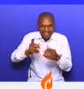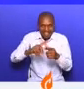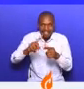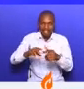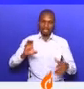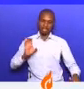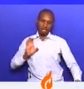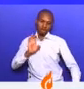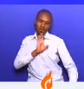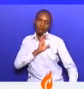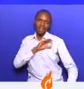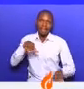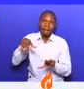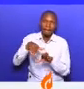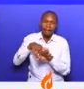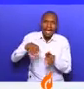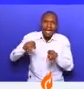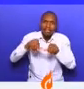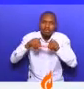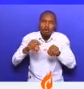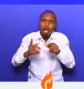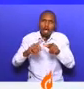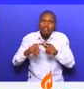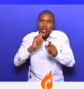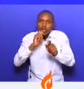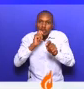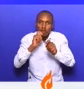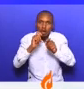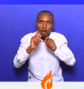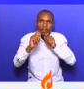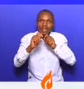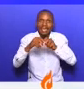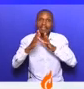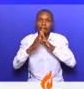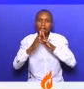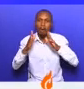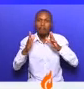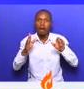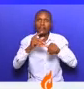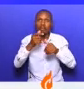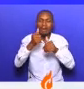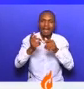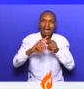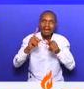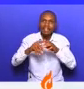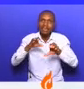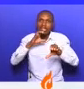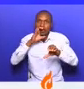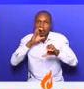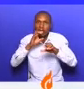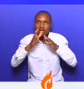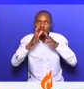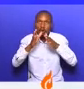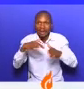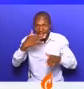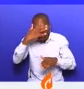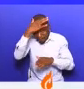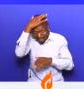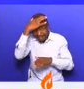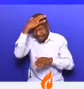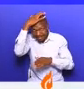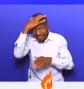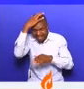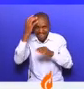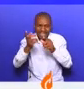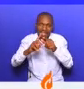bono chingakia babunga banyara ko bagukwanira asobo gale e bill yo monogali bwe bunge Moses Masika wetangula